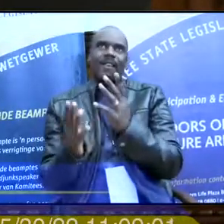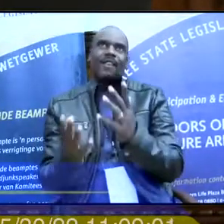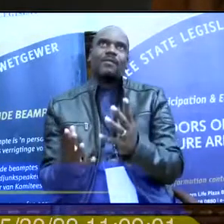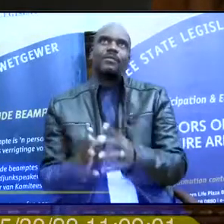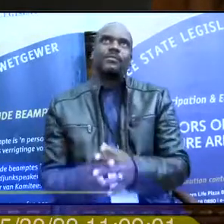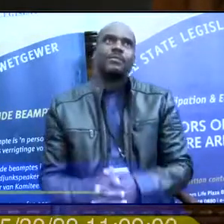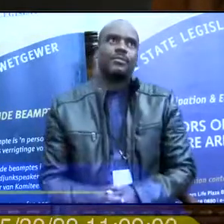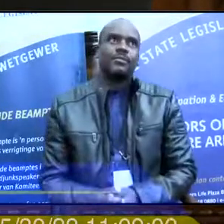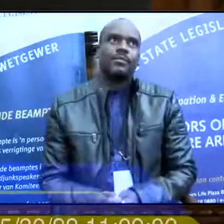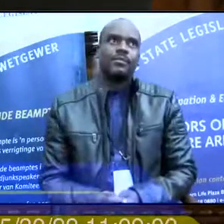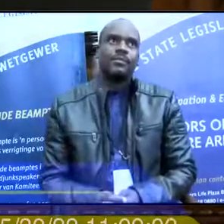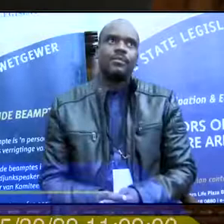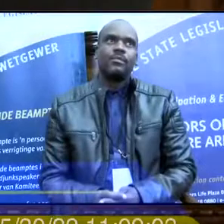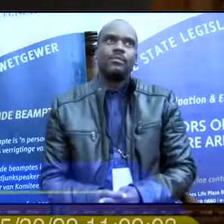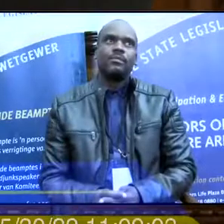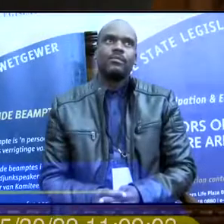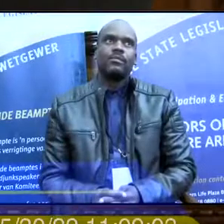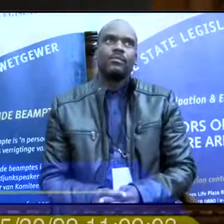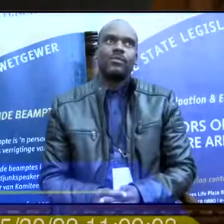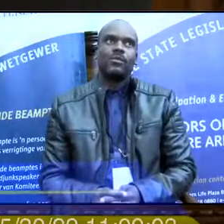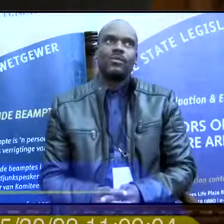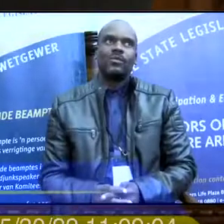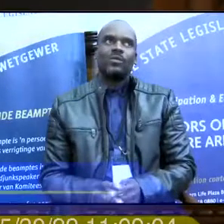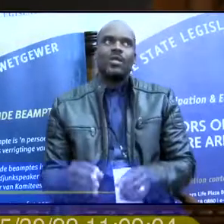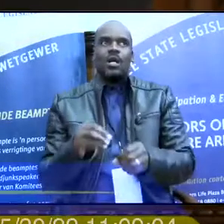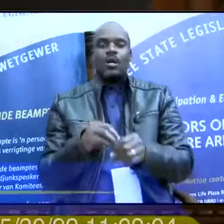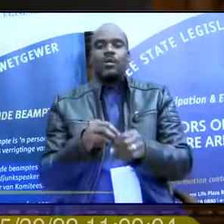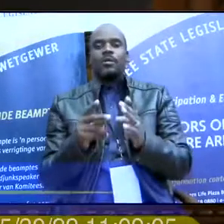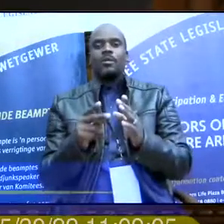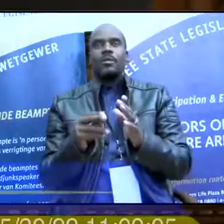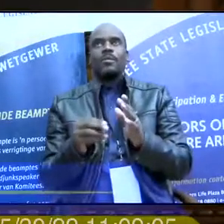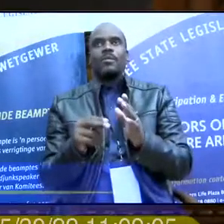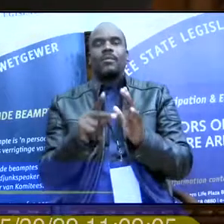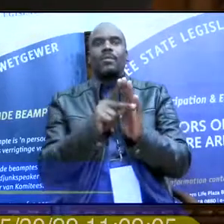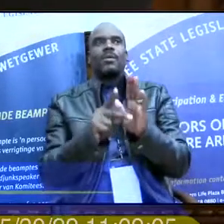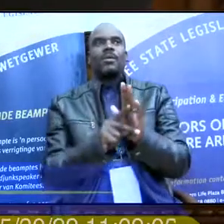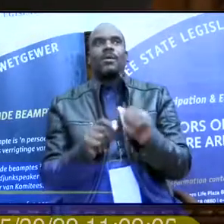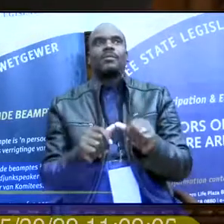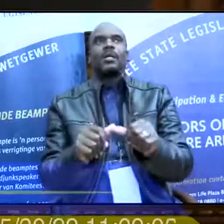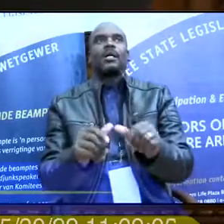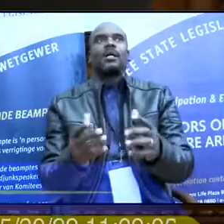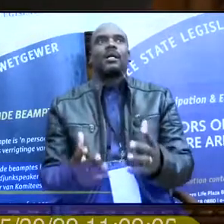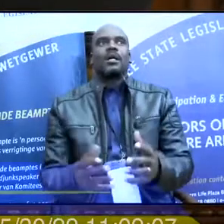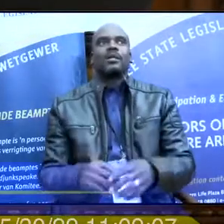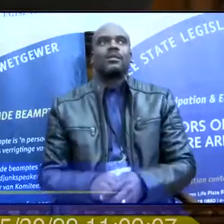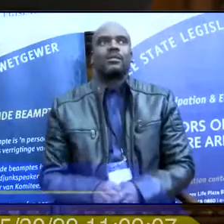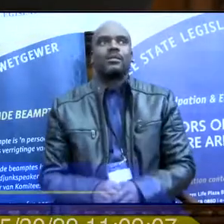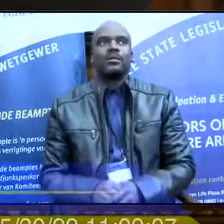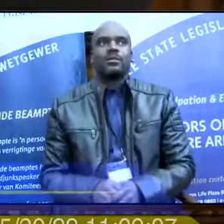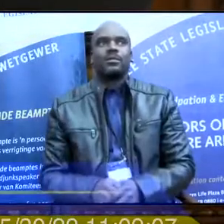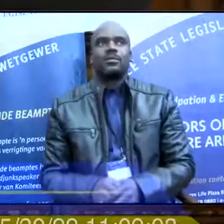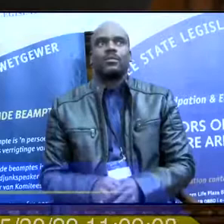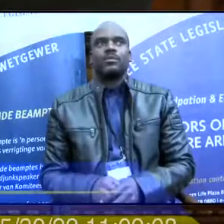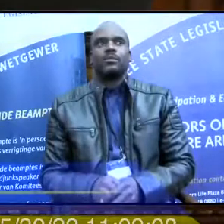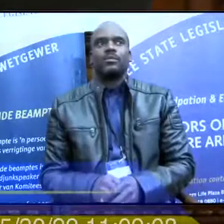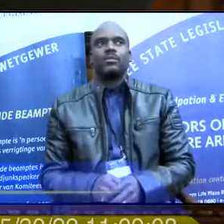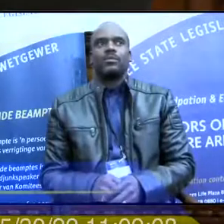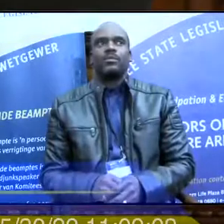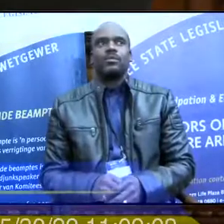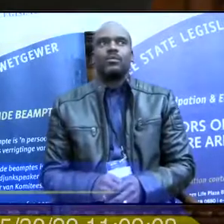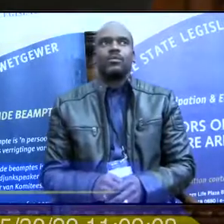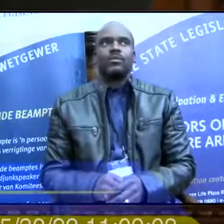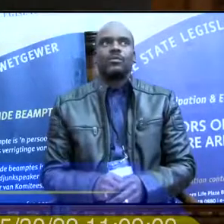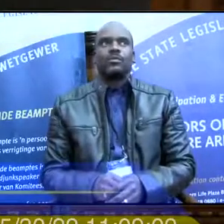derive policy and drive investment and growth in this province in this country over the past three years going into the next three